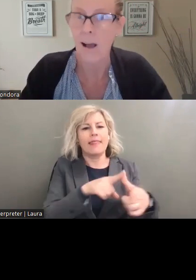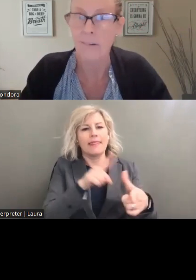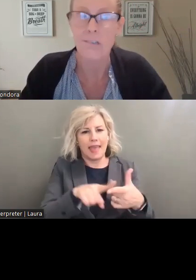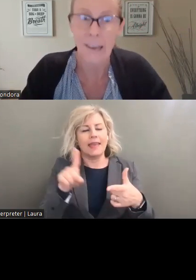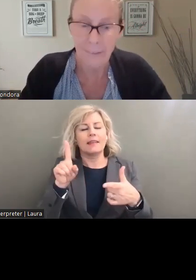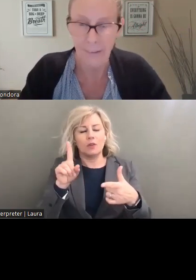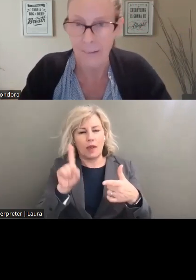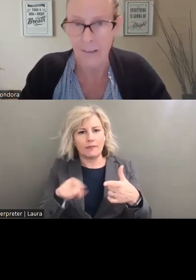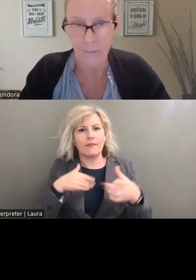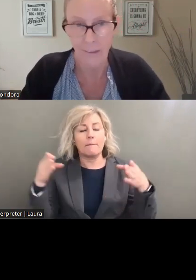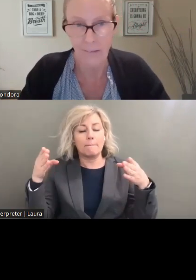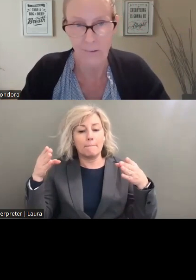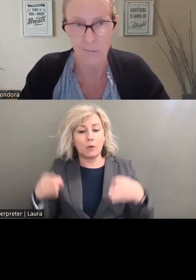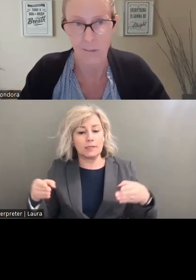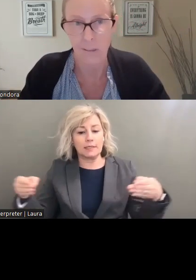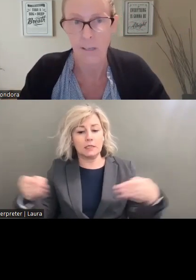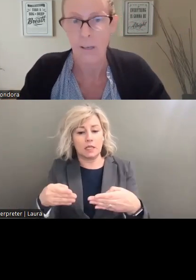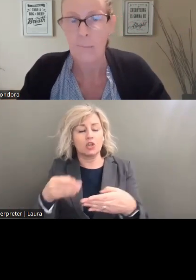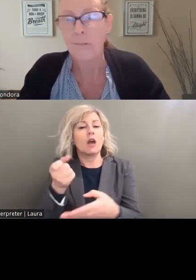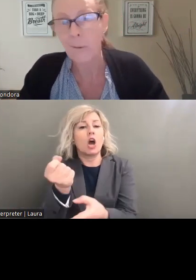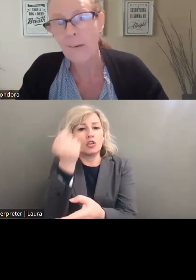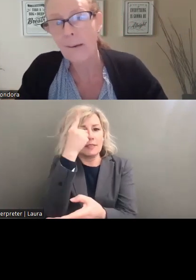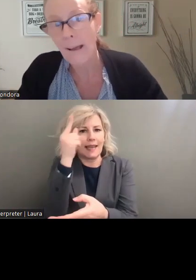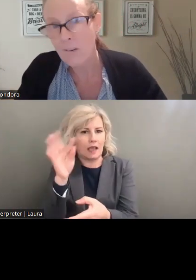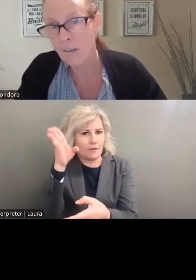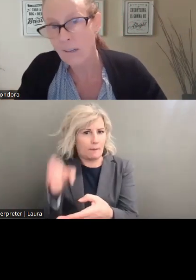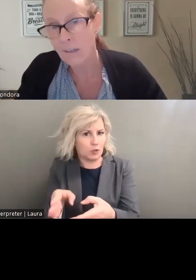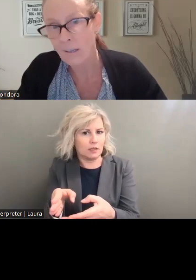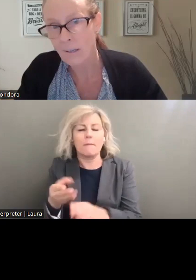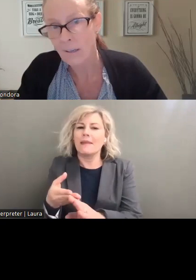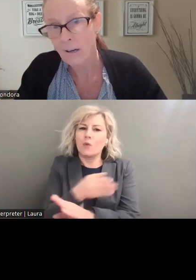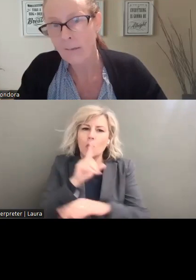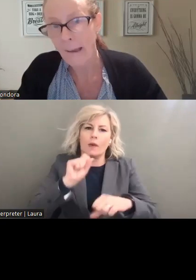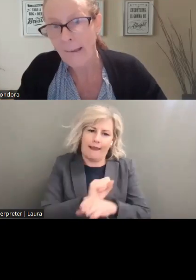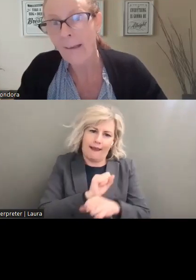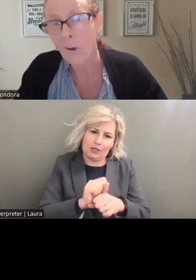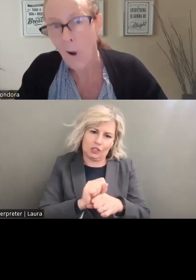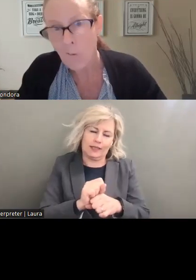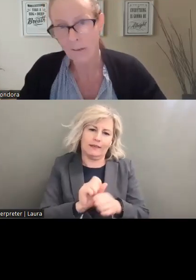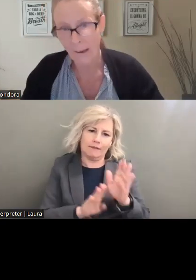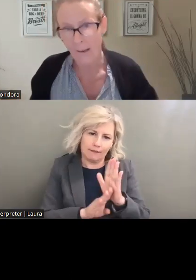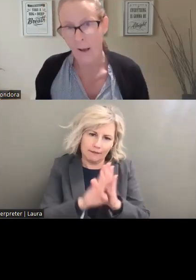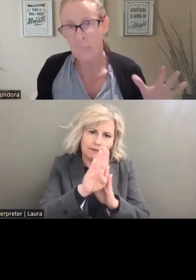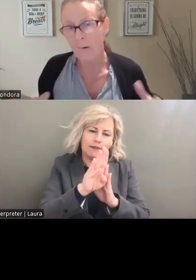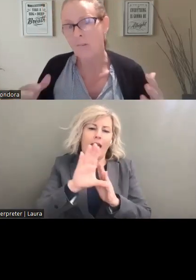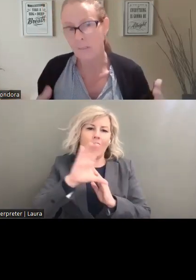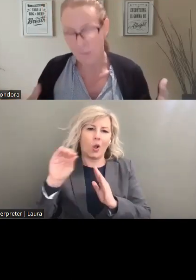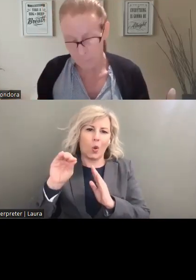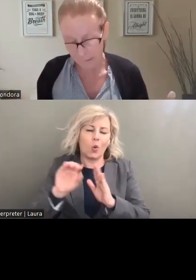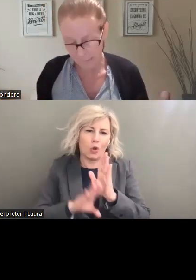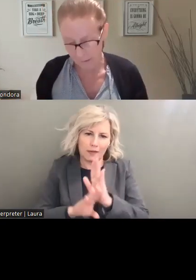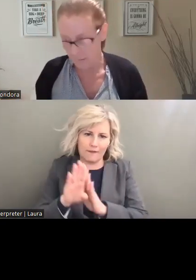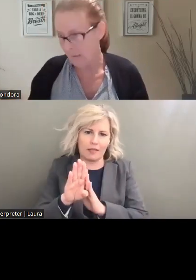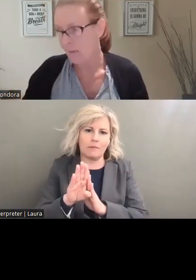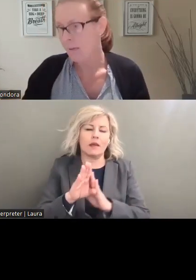person-centered understanding of the individual before you can actually create and co-create a